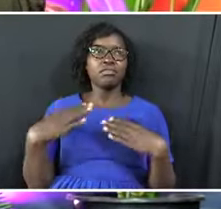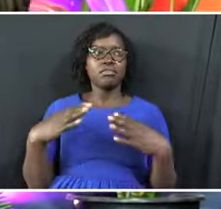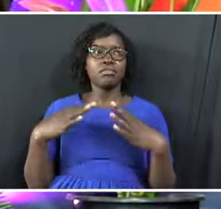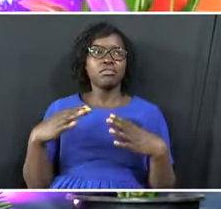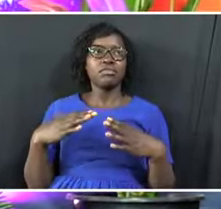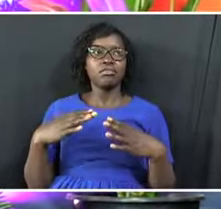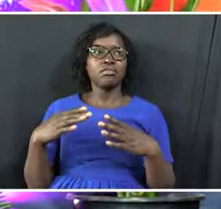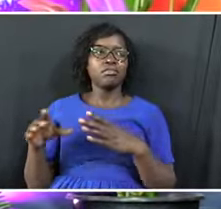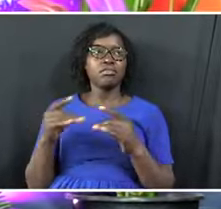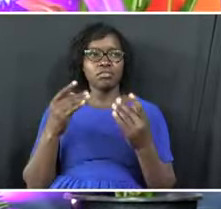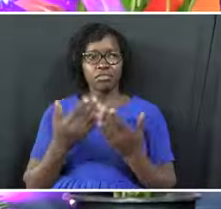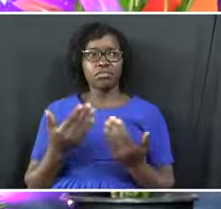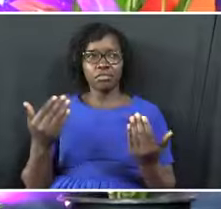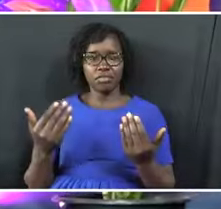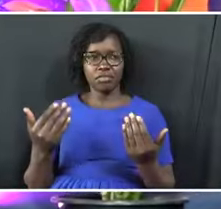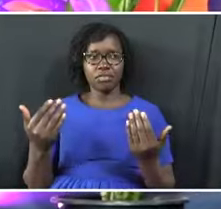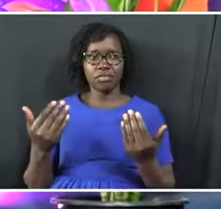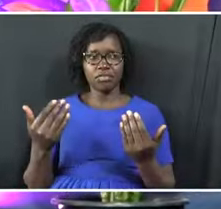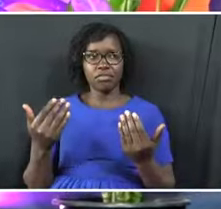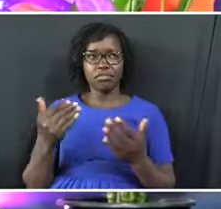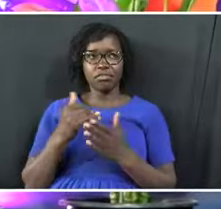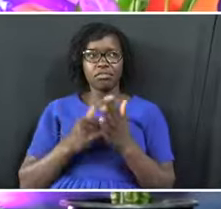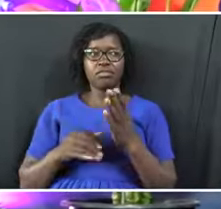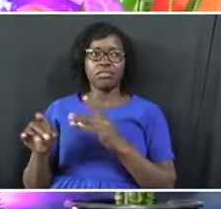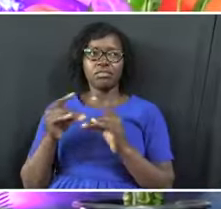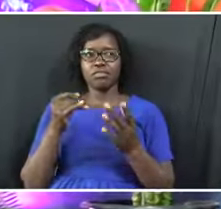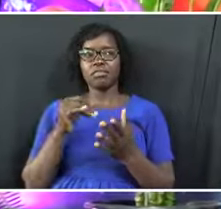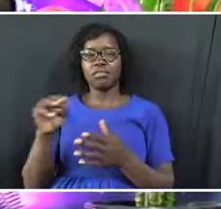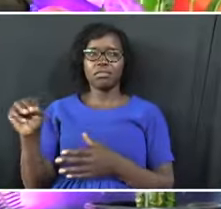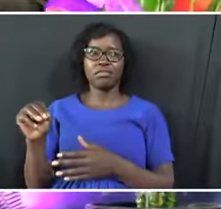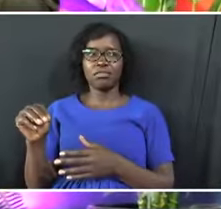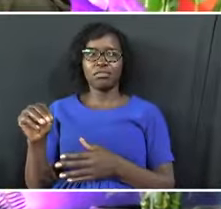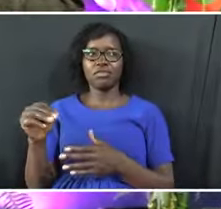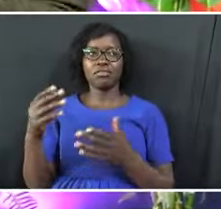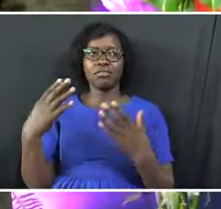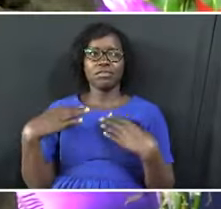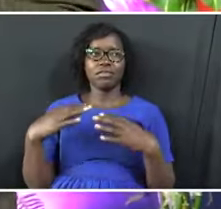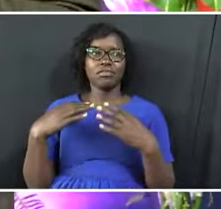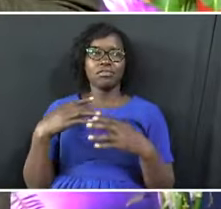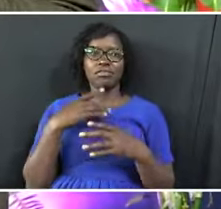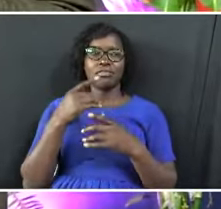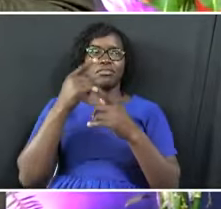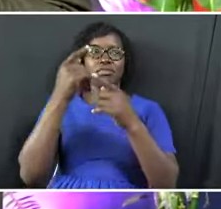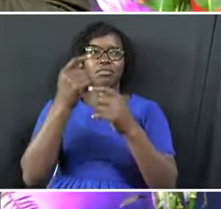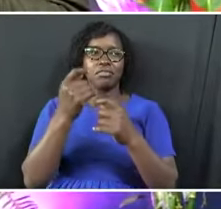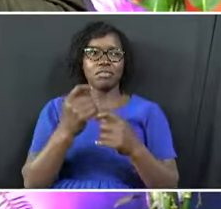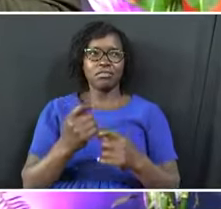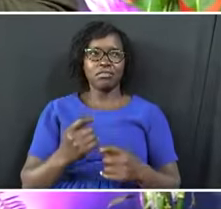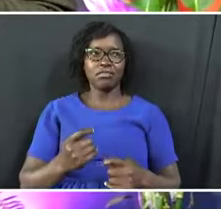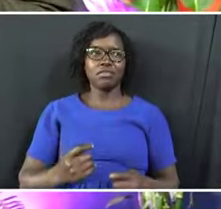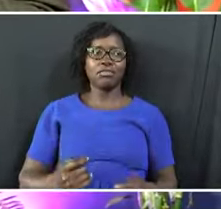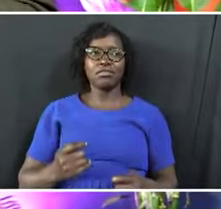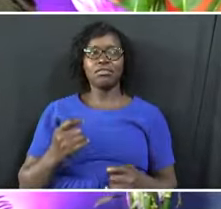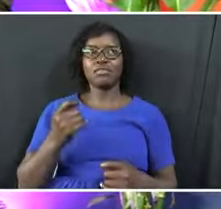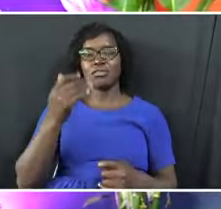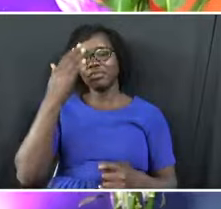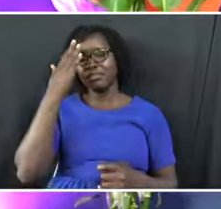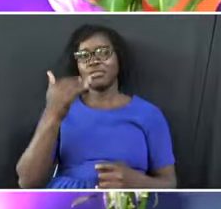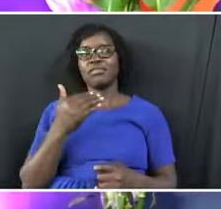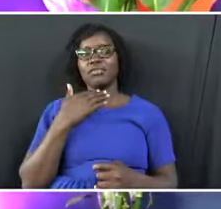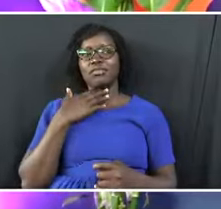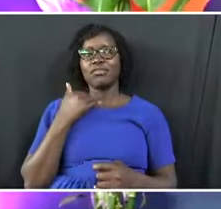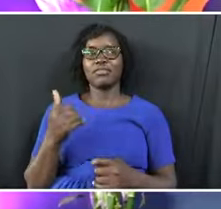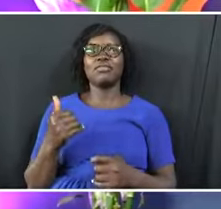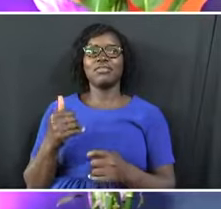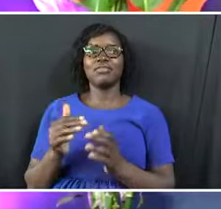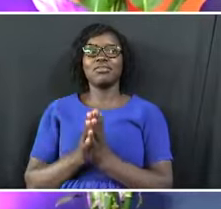doing things for the sake of doing them. People who are putting others down because they want to